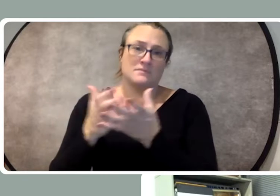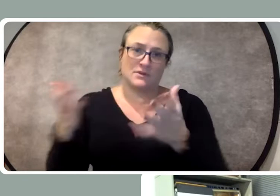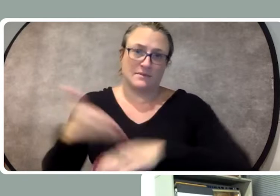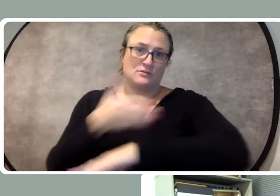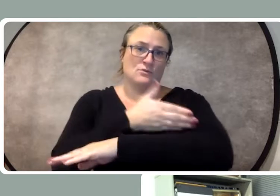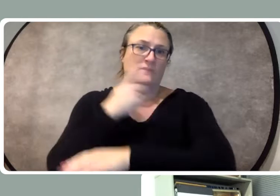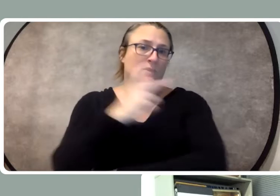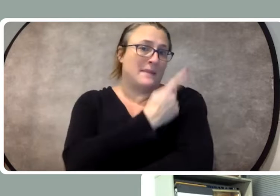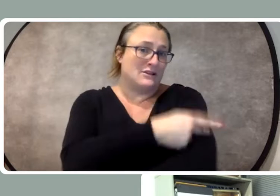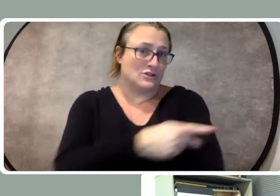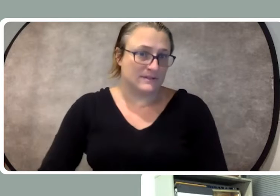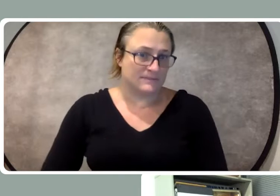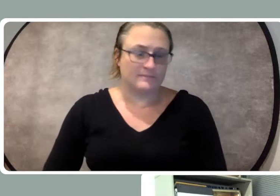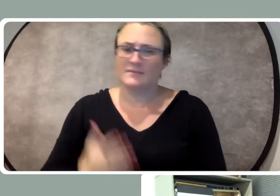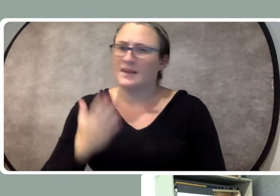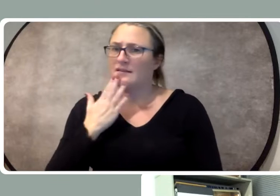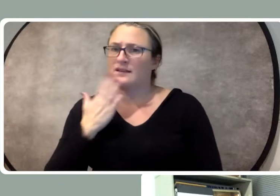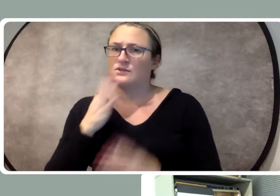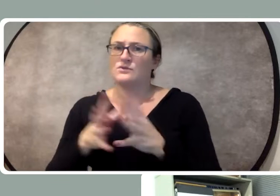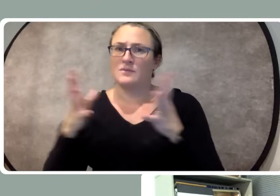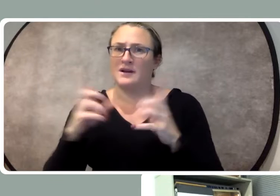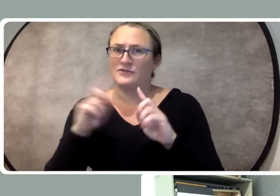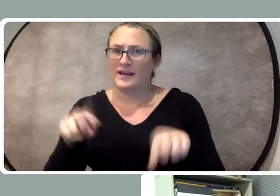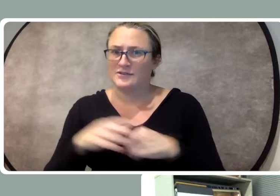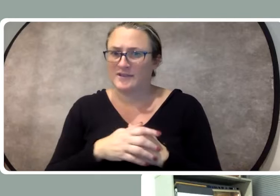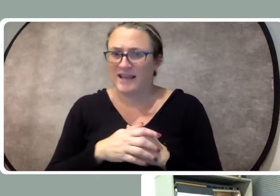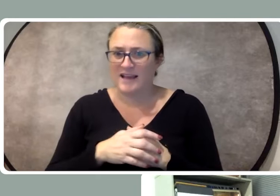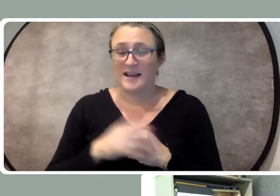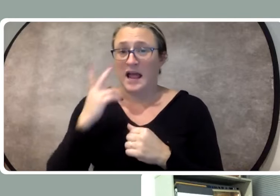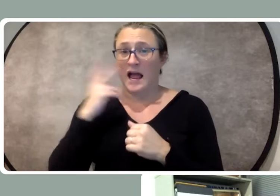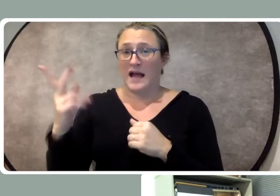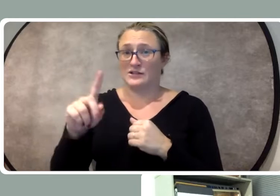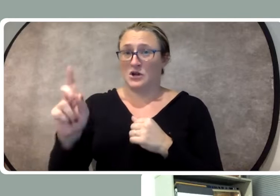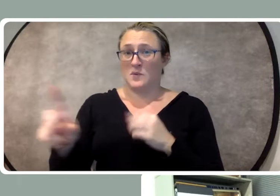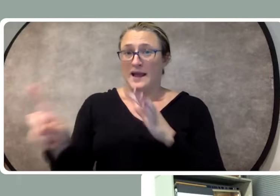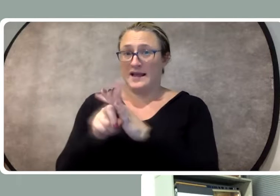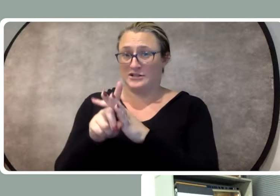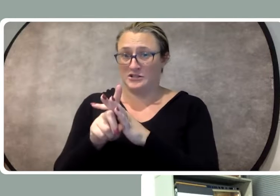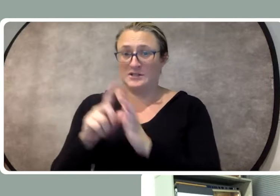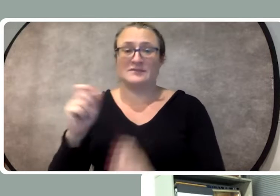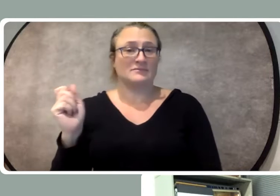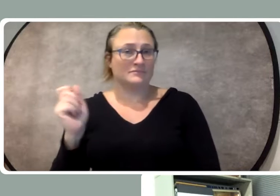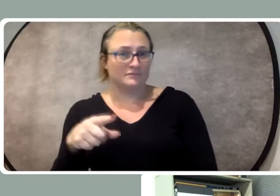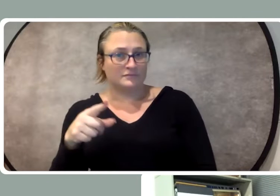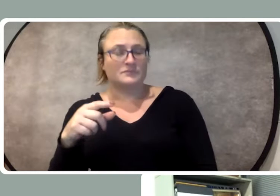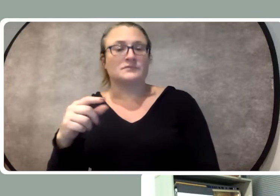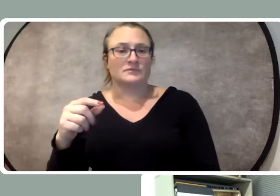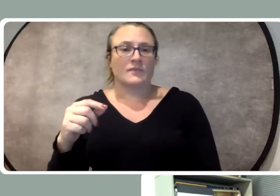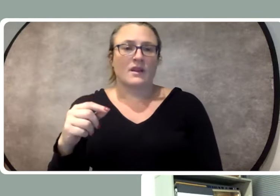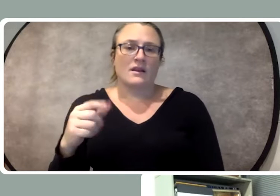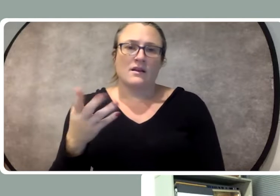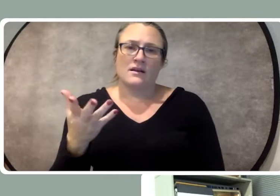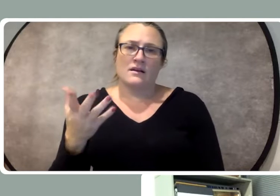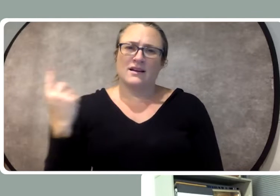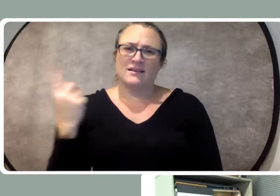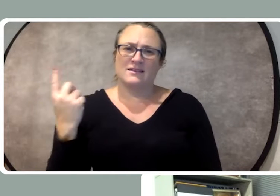Thanks so much for answering that. And I saw a question pop up that I'm going to ask right now as a follow-up. Someone